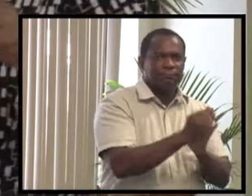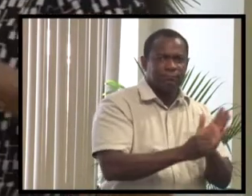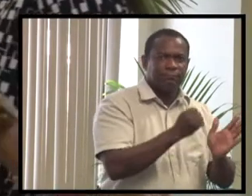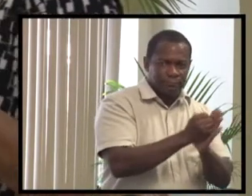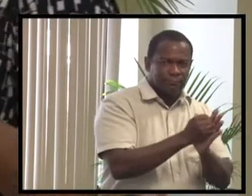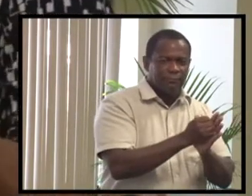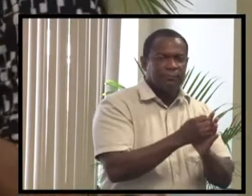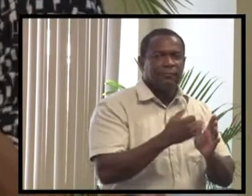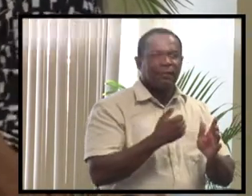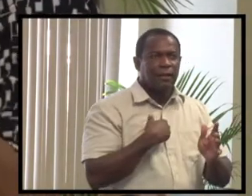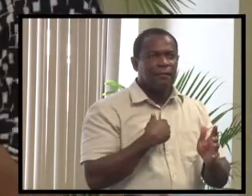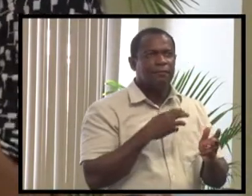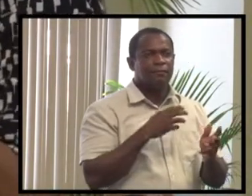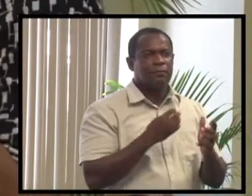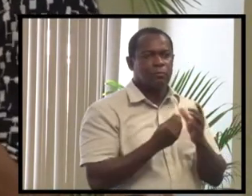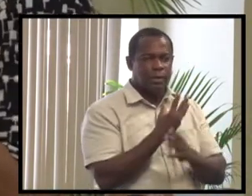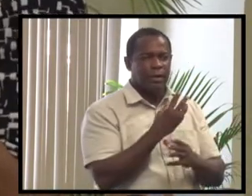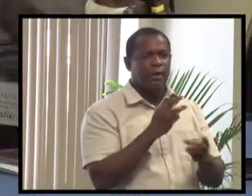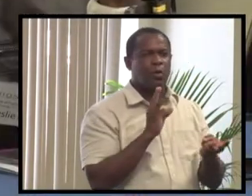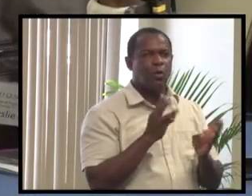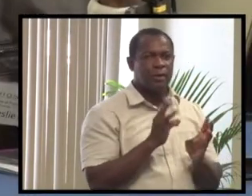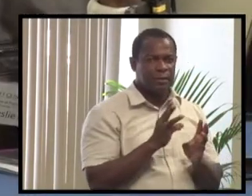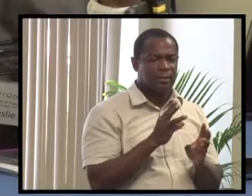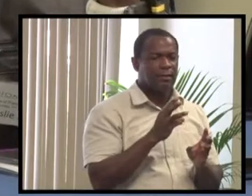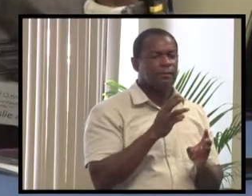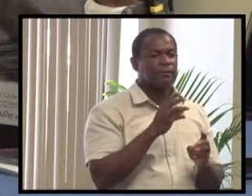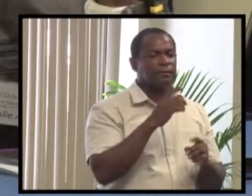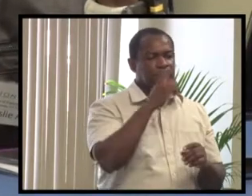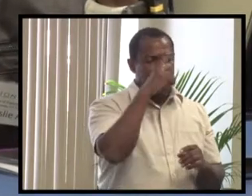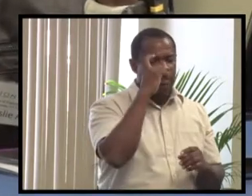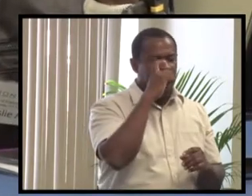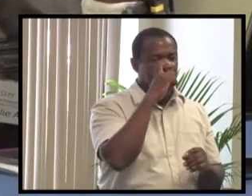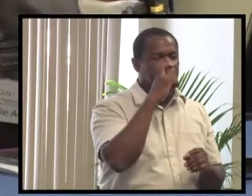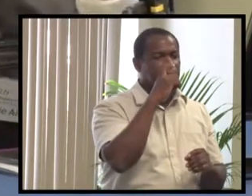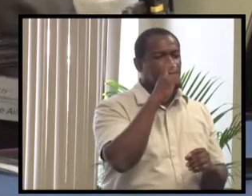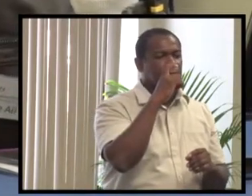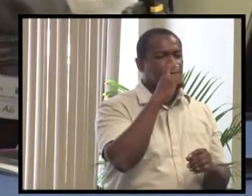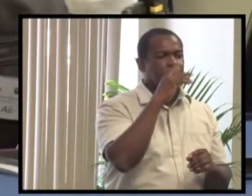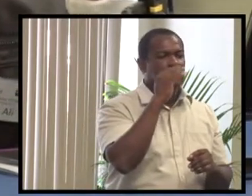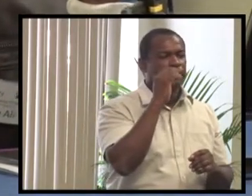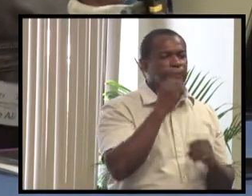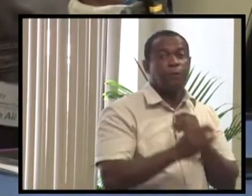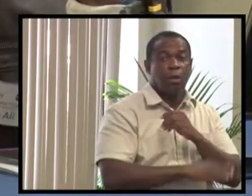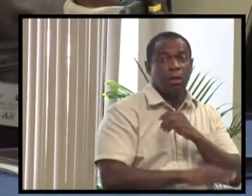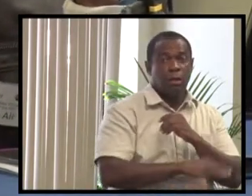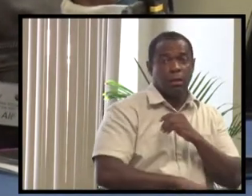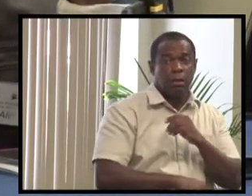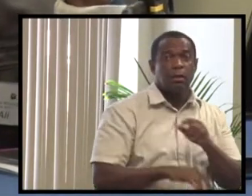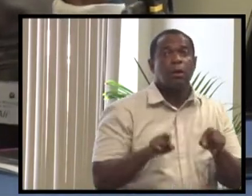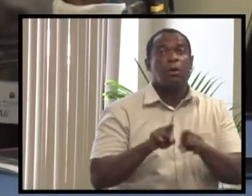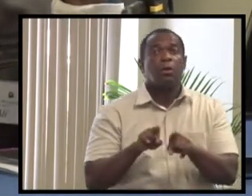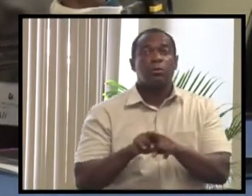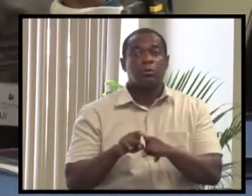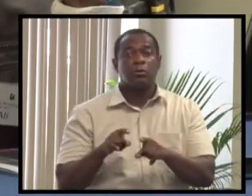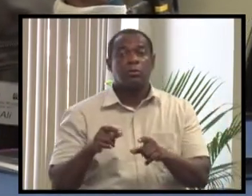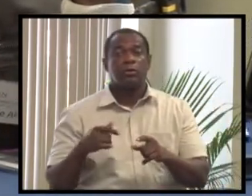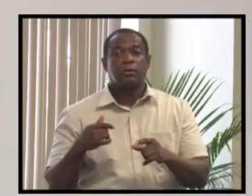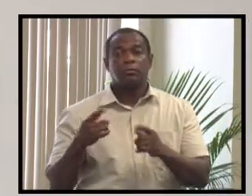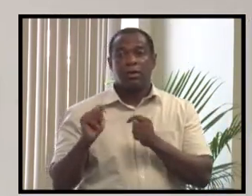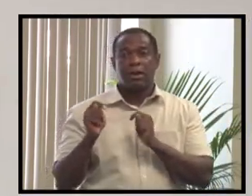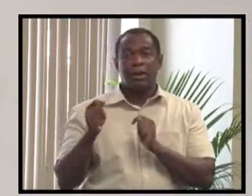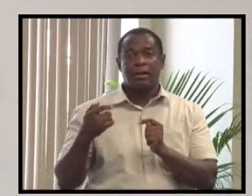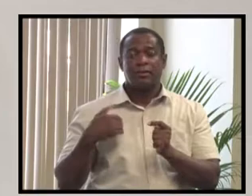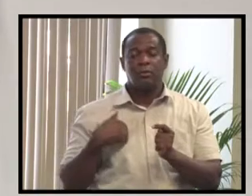then two big players that have really come into the game have been the pre-collection or the cruise or resort